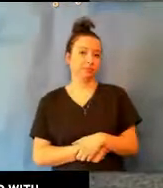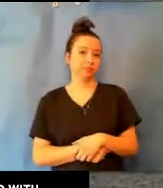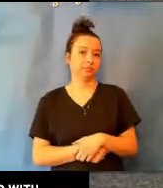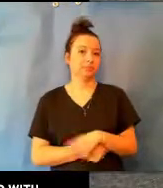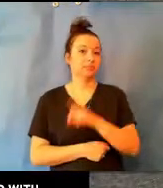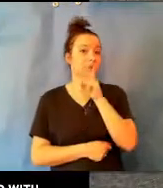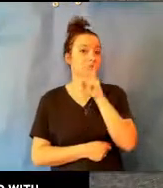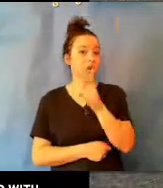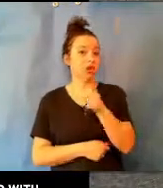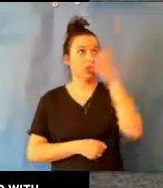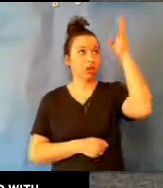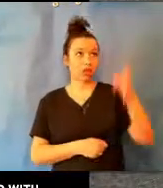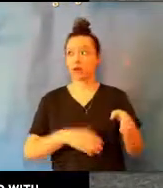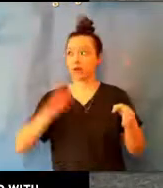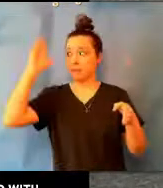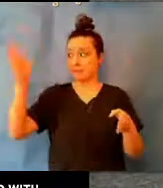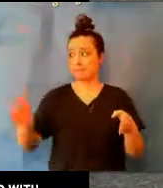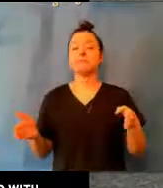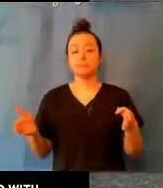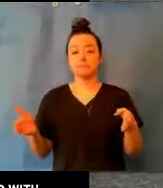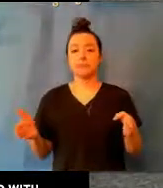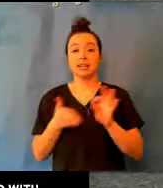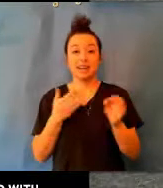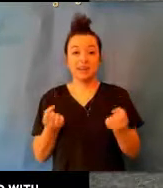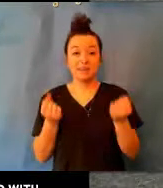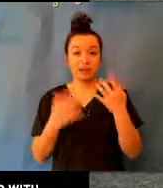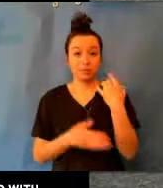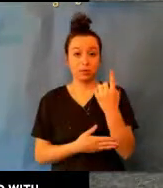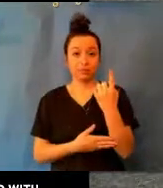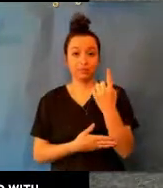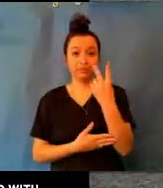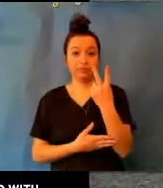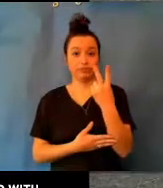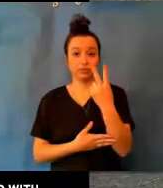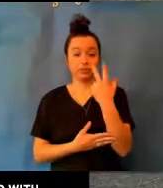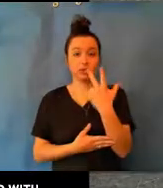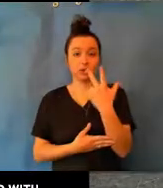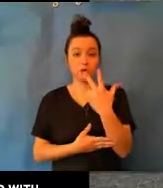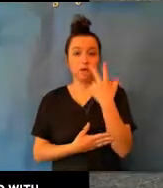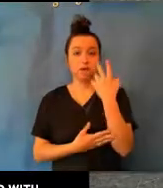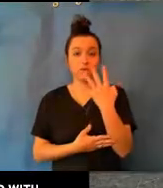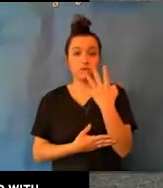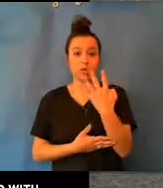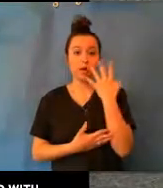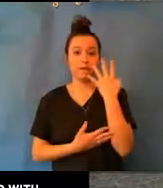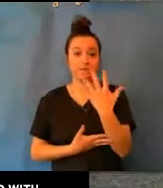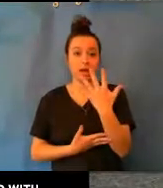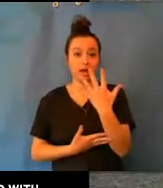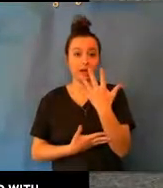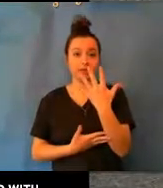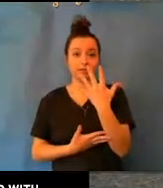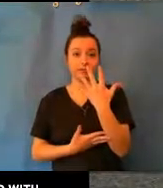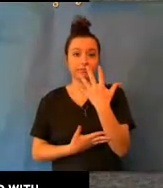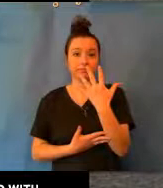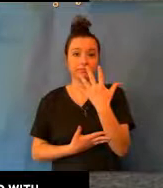Let's make sure that the ends are lined up, and let's count how many. 1, 2, 3, 4,